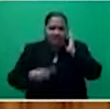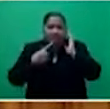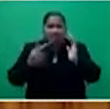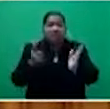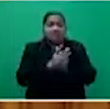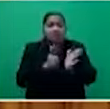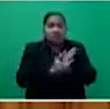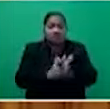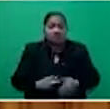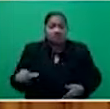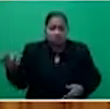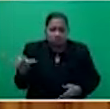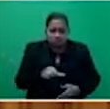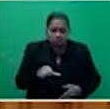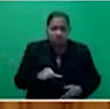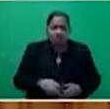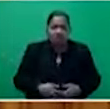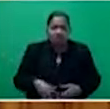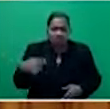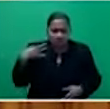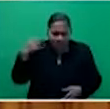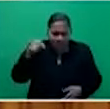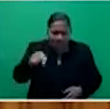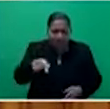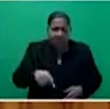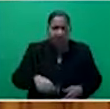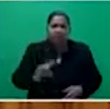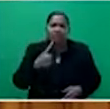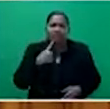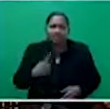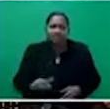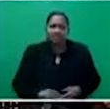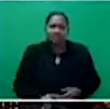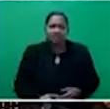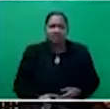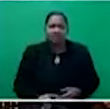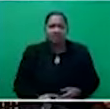applied retrospectively. That's what he's saying.